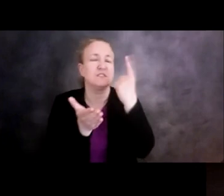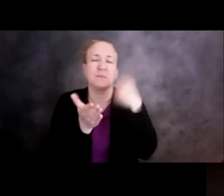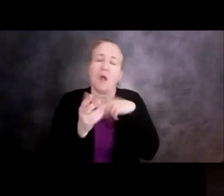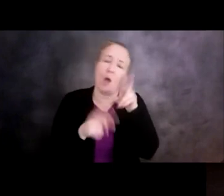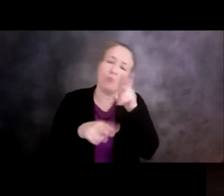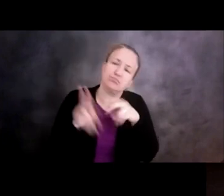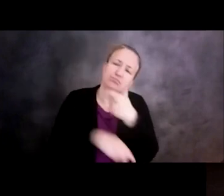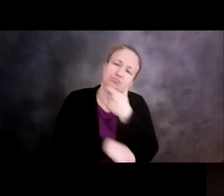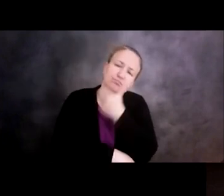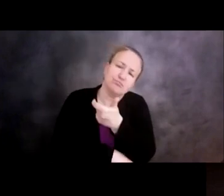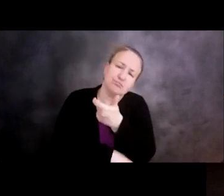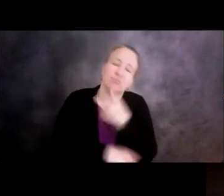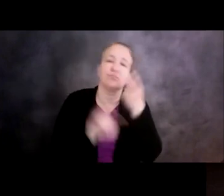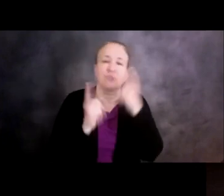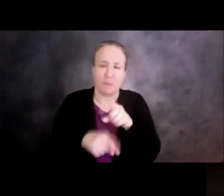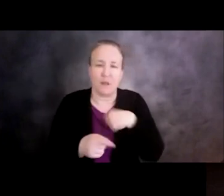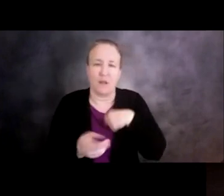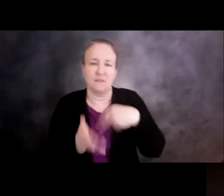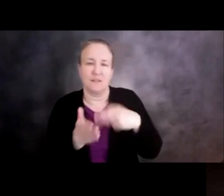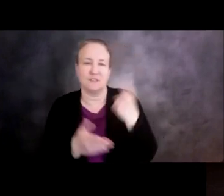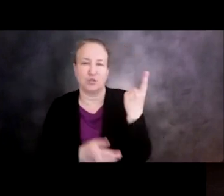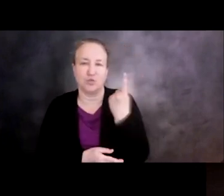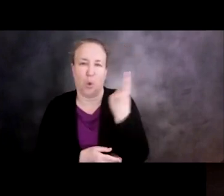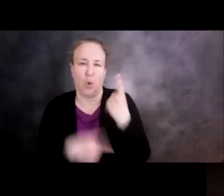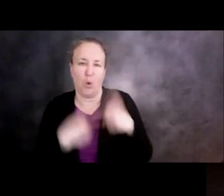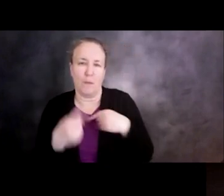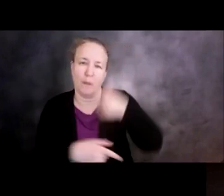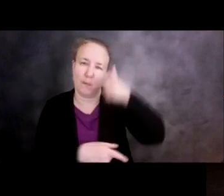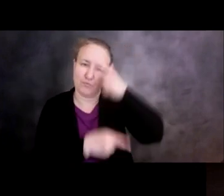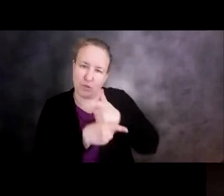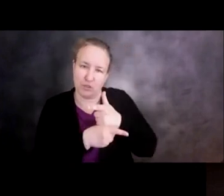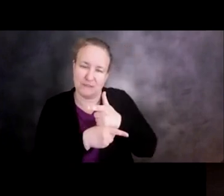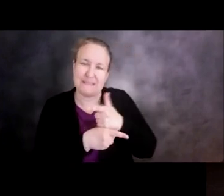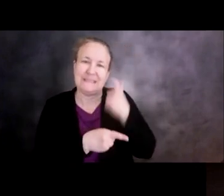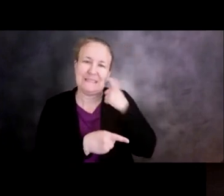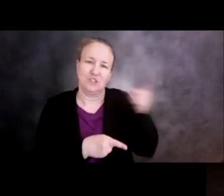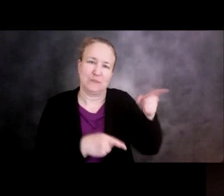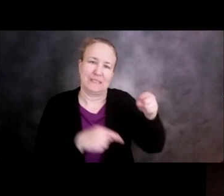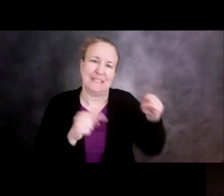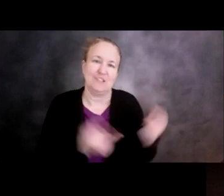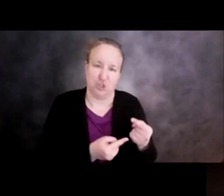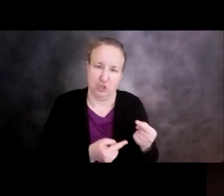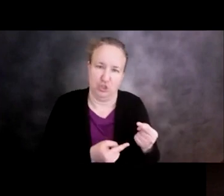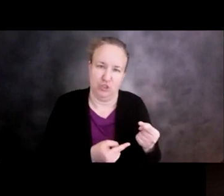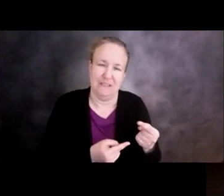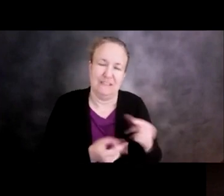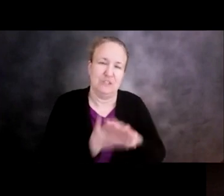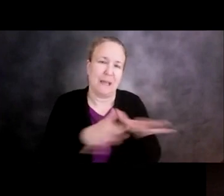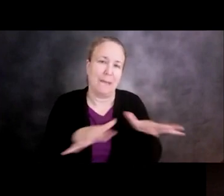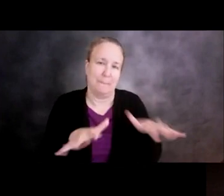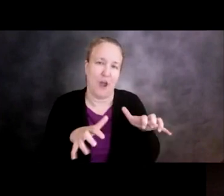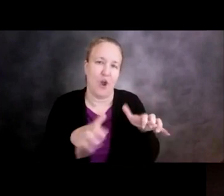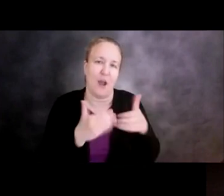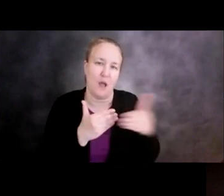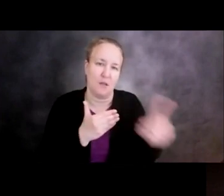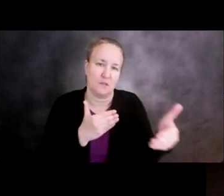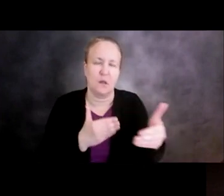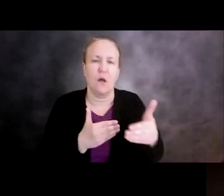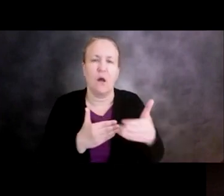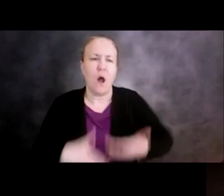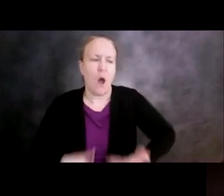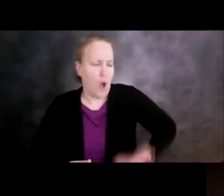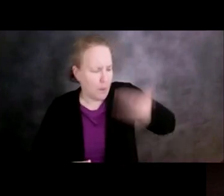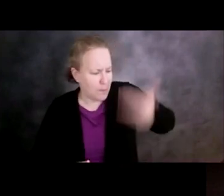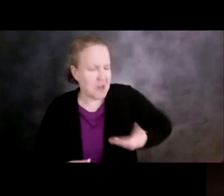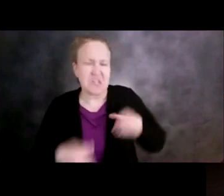observing, I actually did a solo about my brother who was recently injured, leaving him paralyzed. But he could move his upper body,